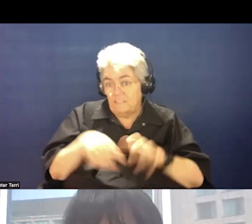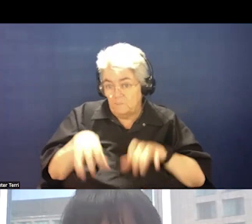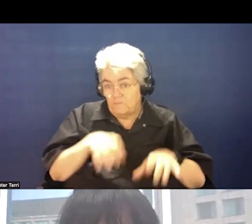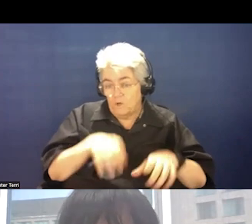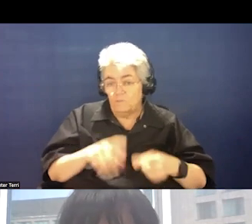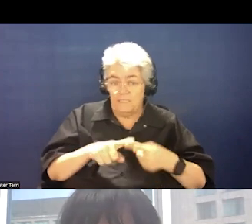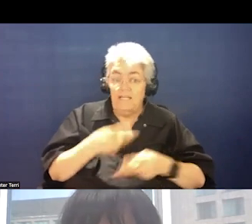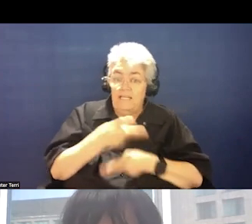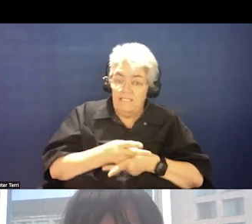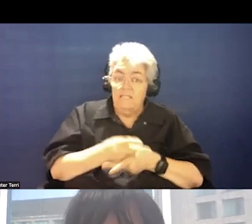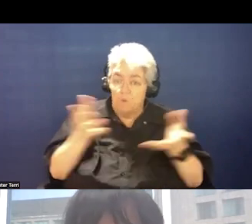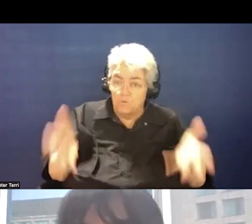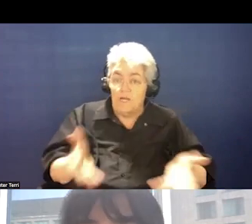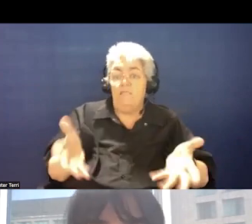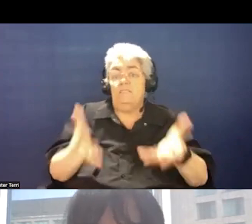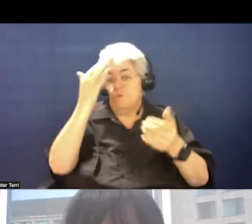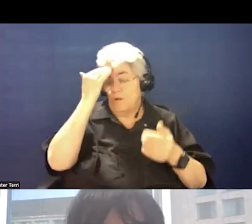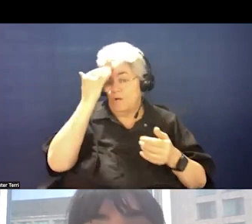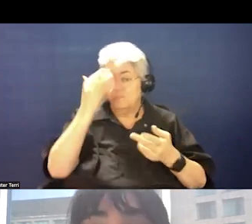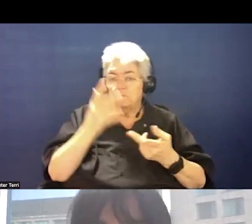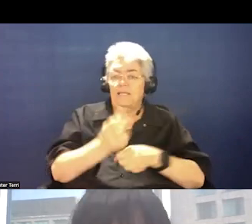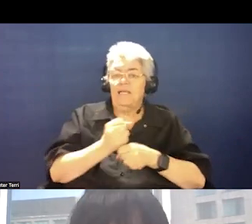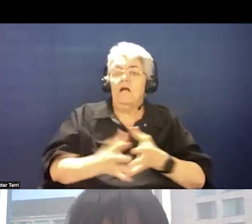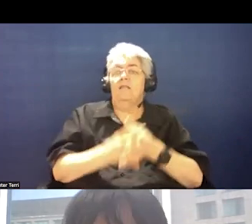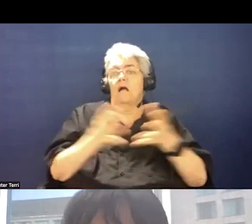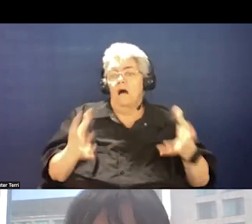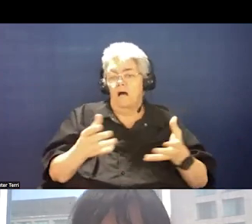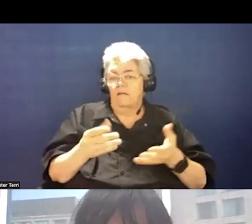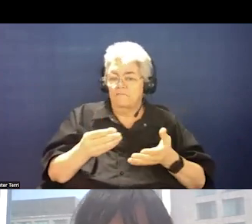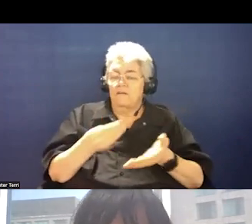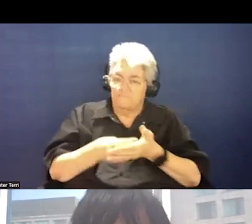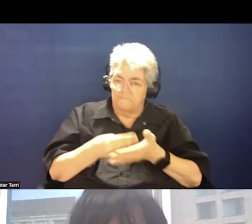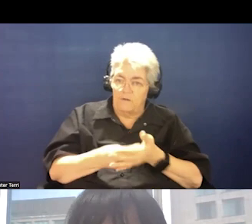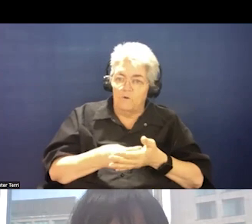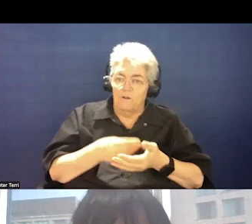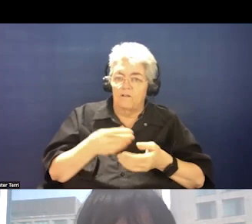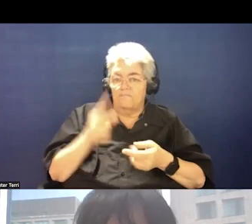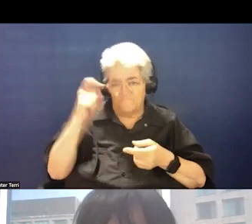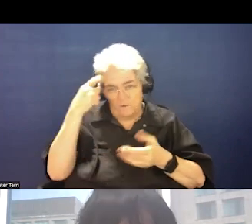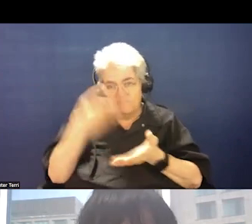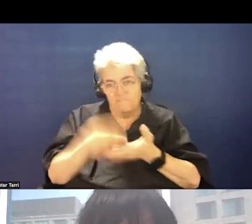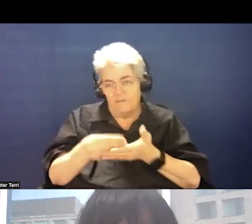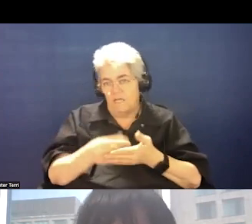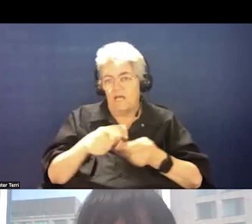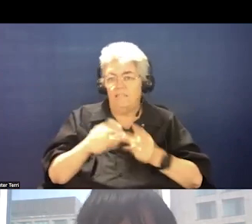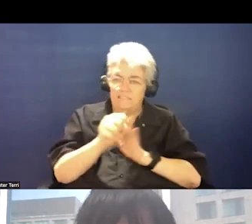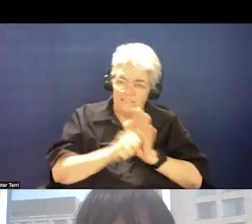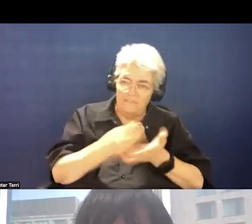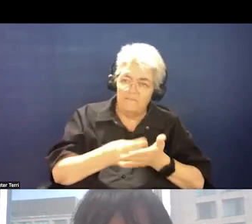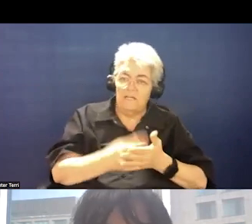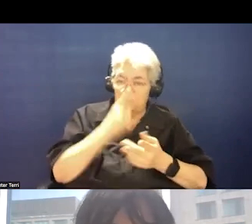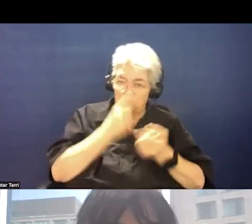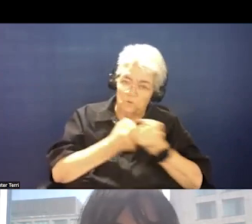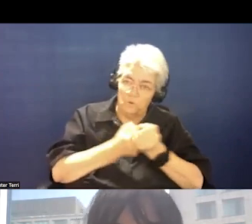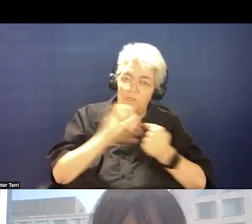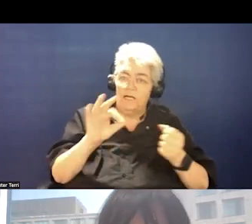keep raising awareness is by getting a lot of federal funding as well as state funding for 988. And I think that is something that, you know,